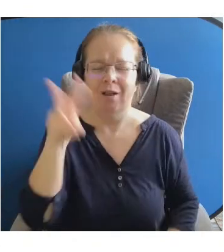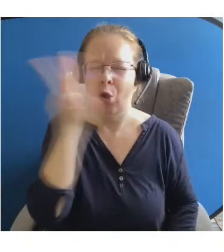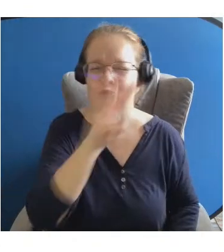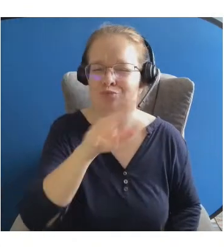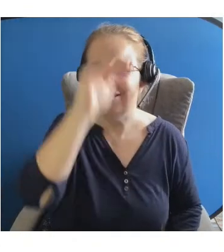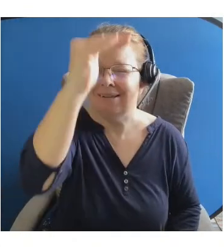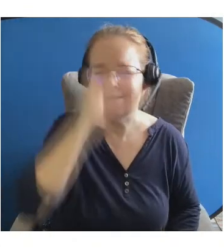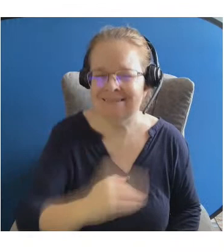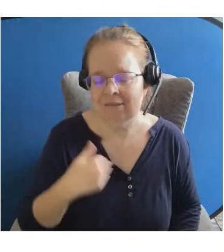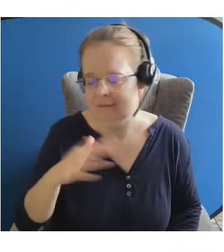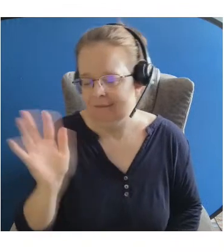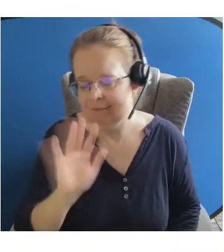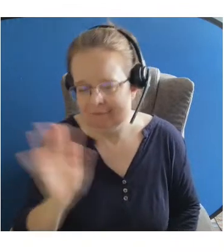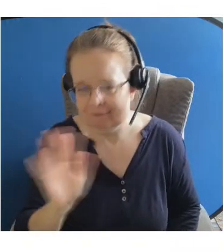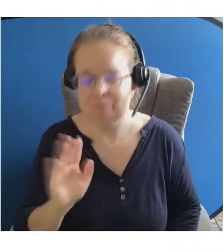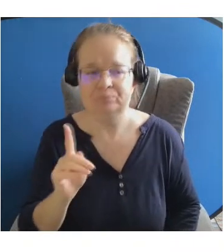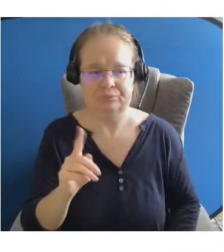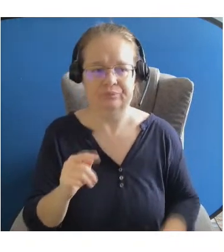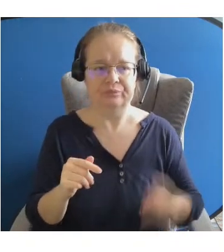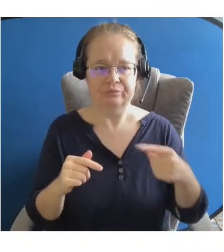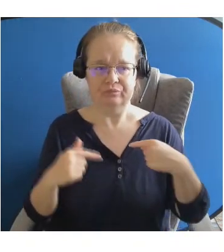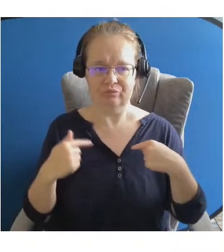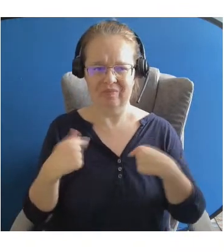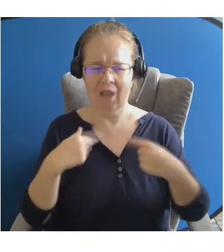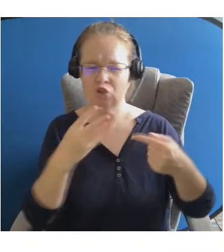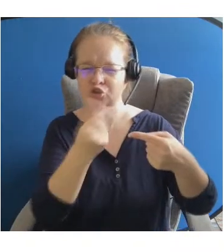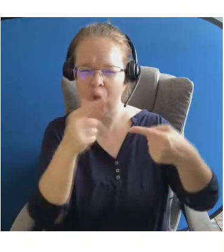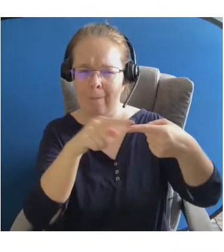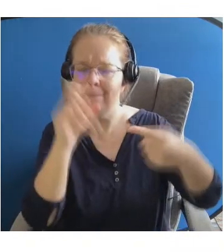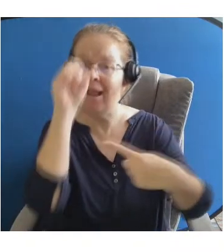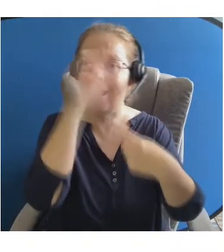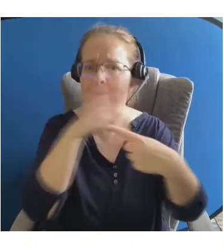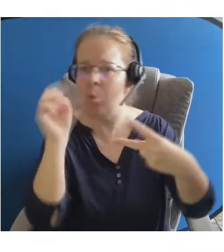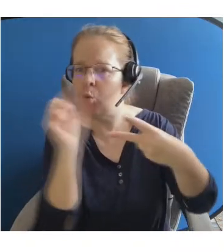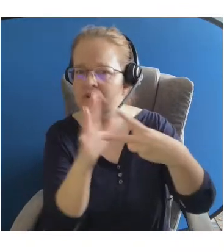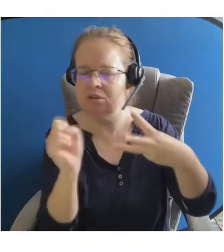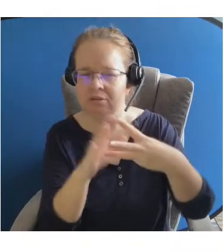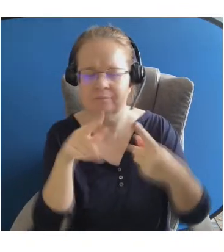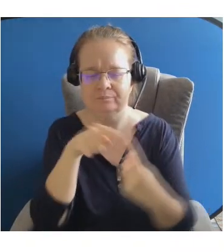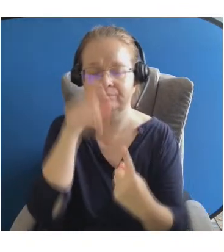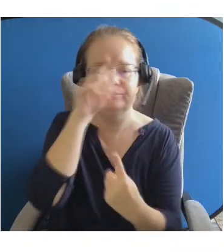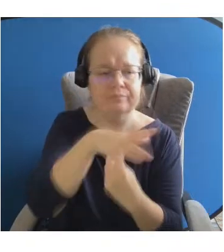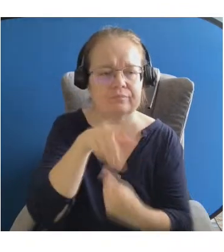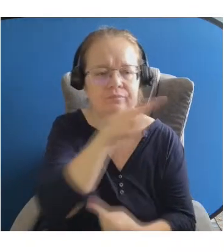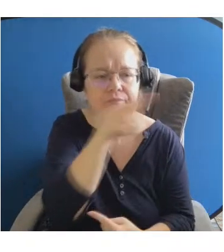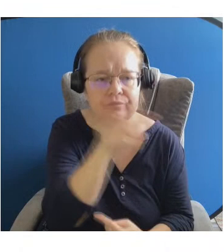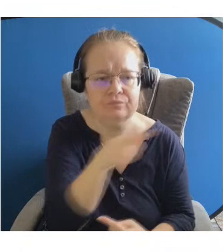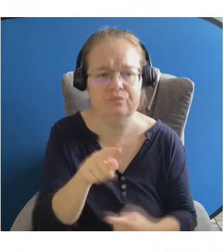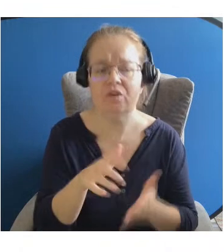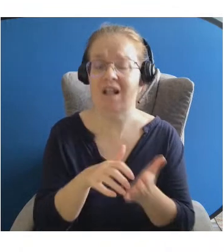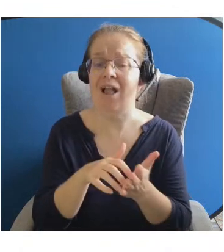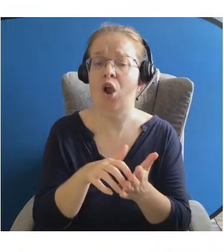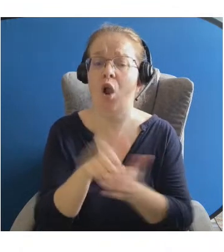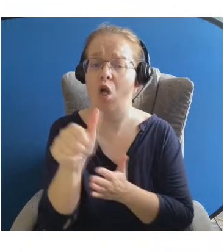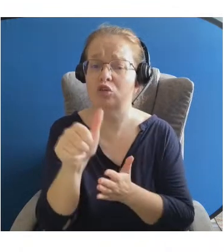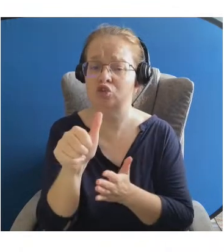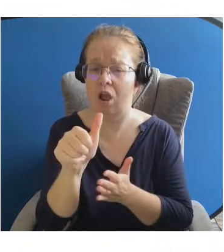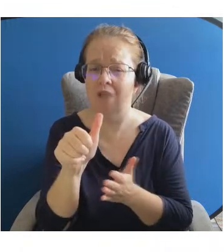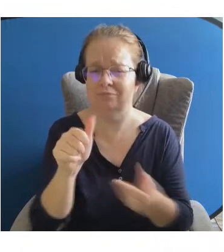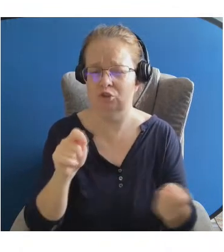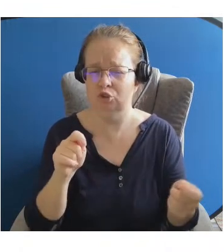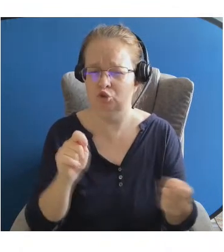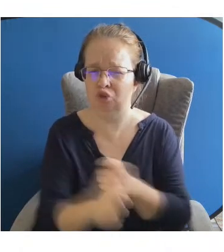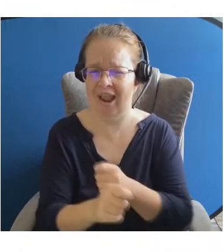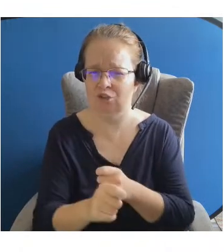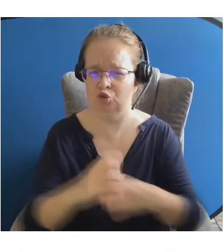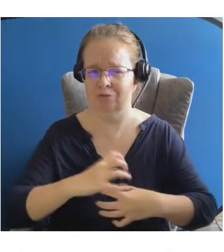on the slide, but certainly I want to highlight some of those things. So first of all, cultural change. We really